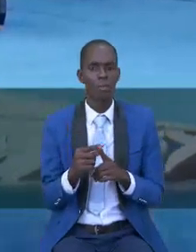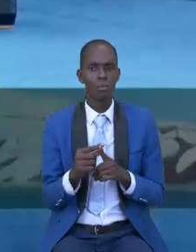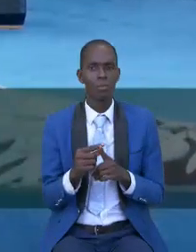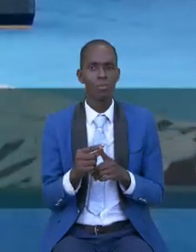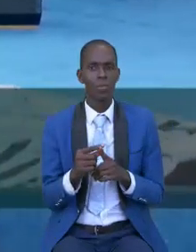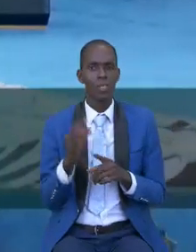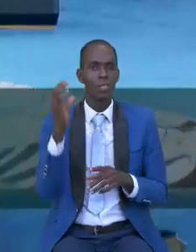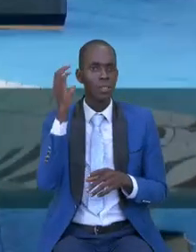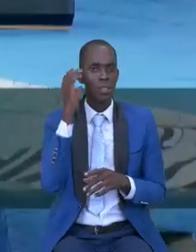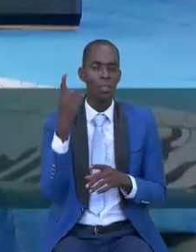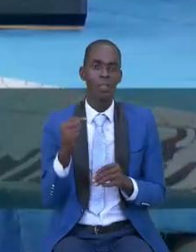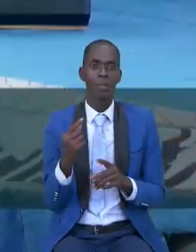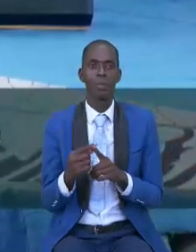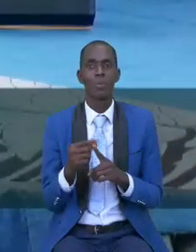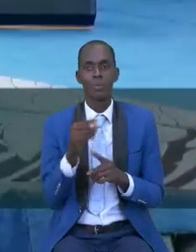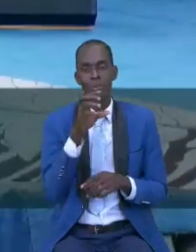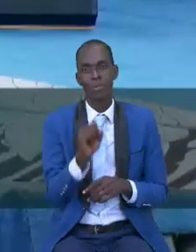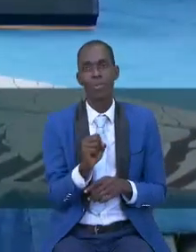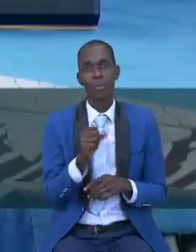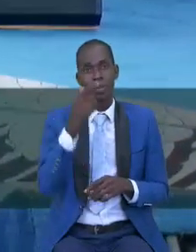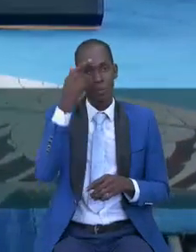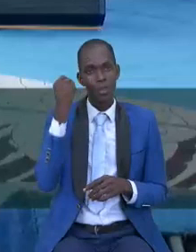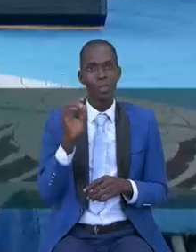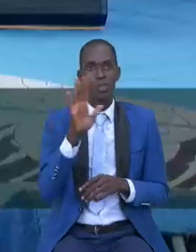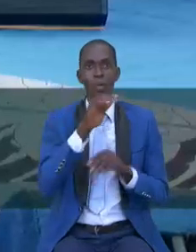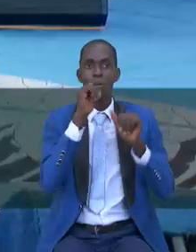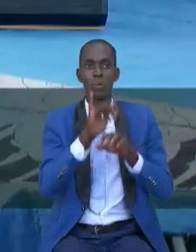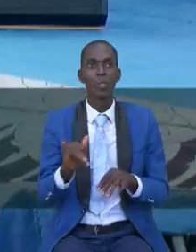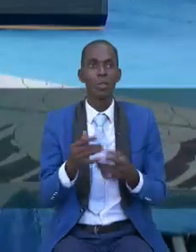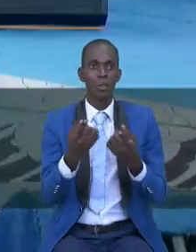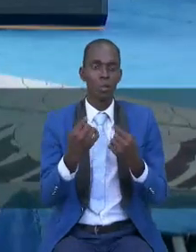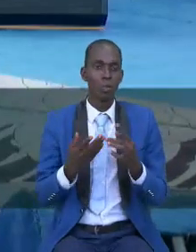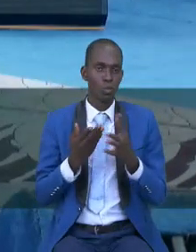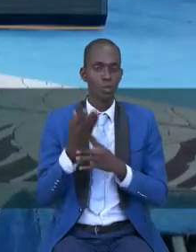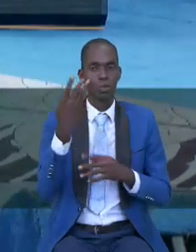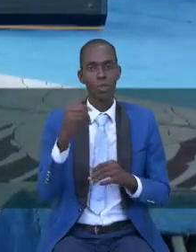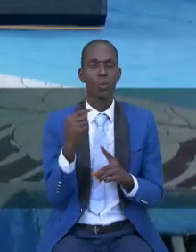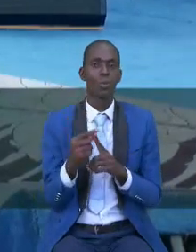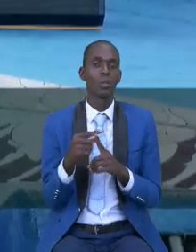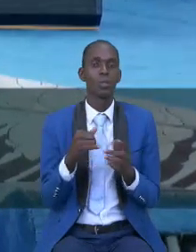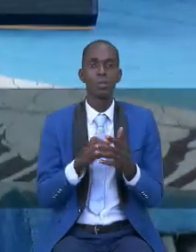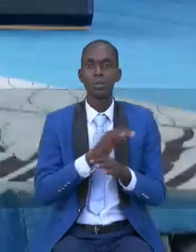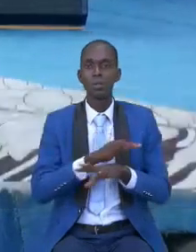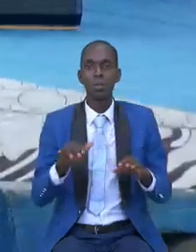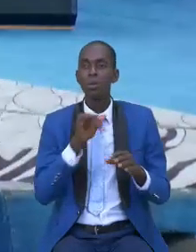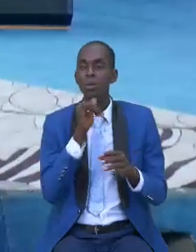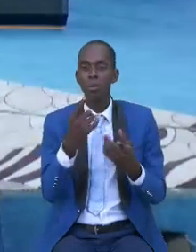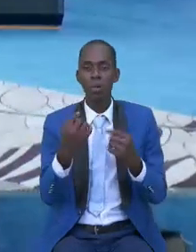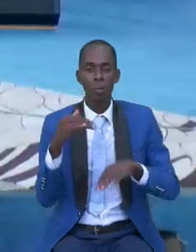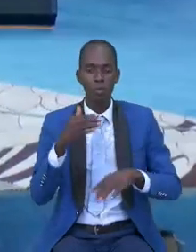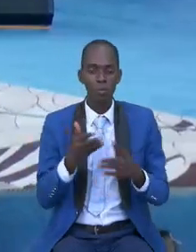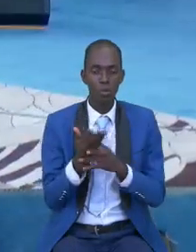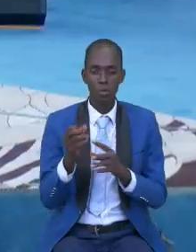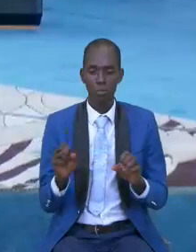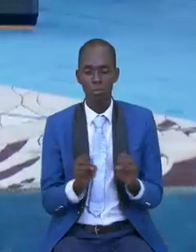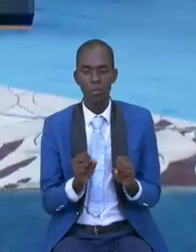the words. Because your blessing comes through the word. It doesn't come by shaking. It doesn't come by crying.